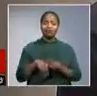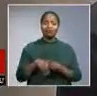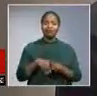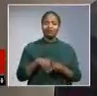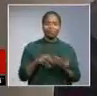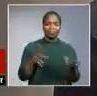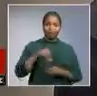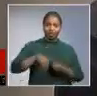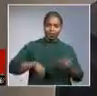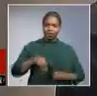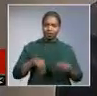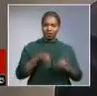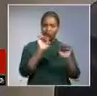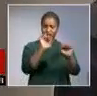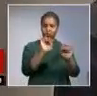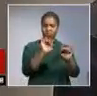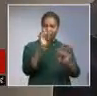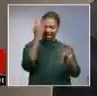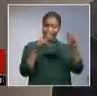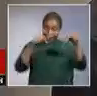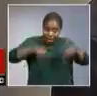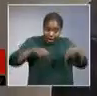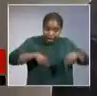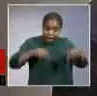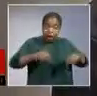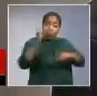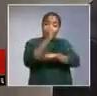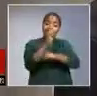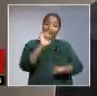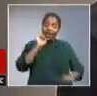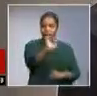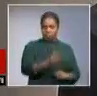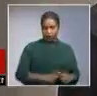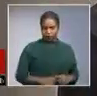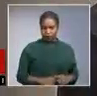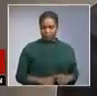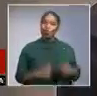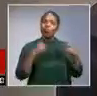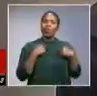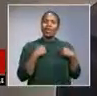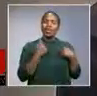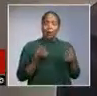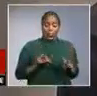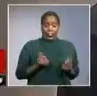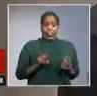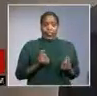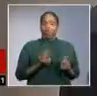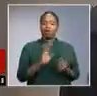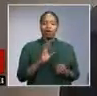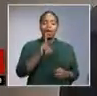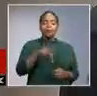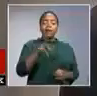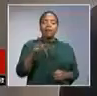a corrupt administration in the city, right in his office. We are not fooling you because the public protector has a